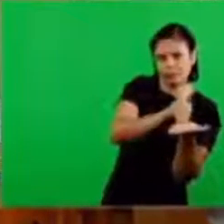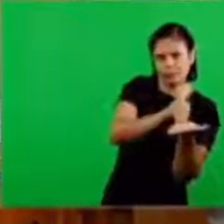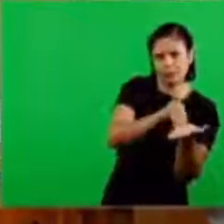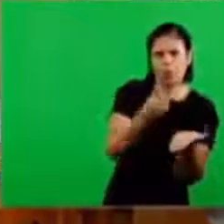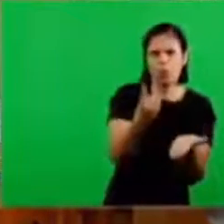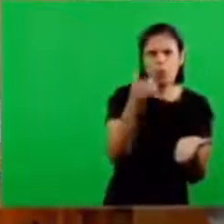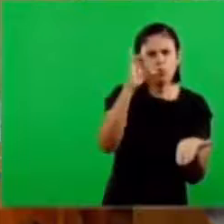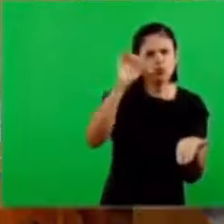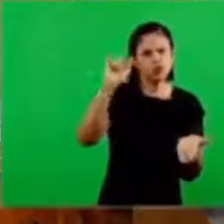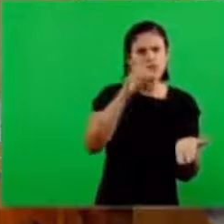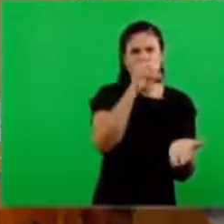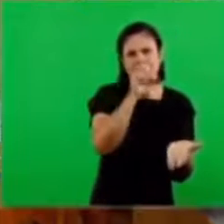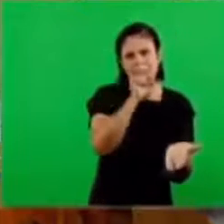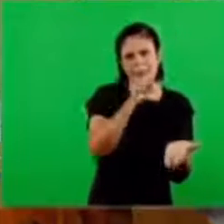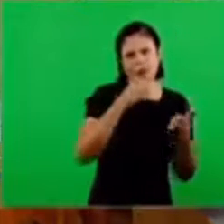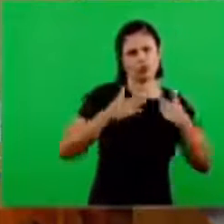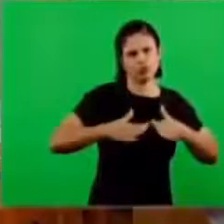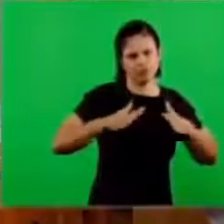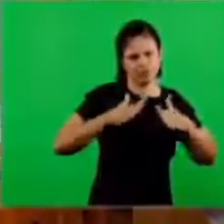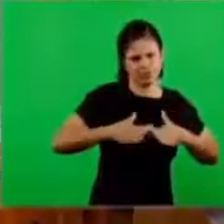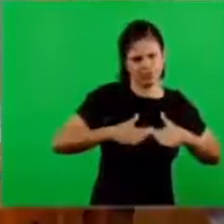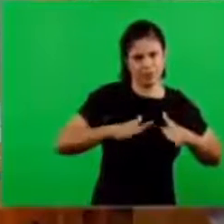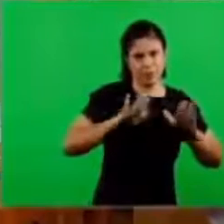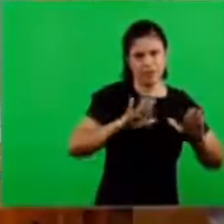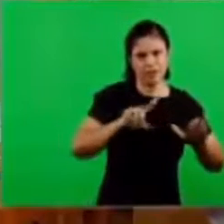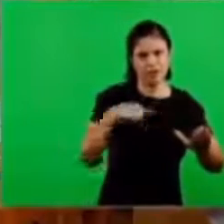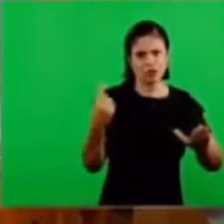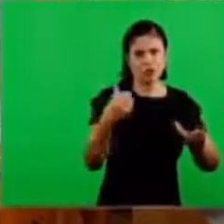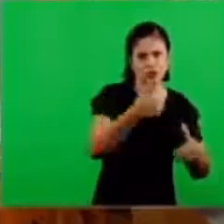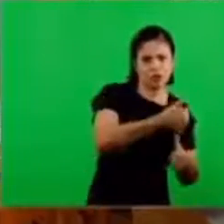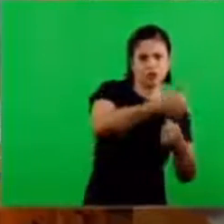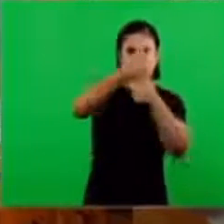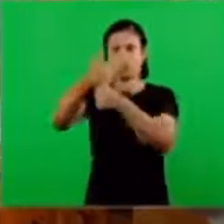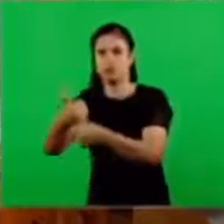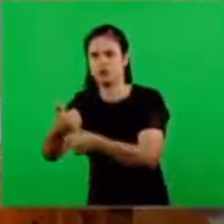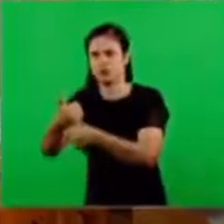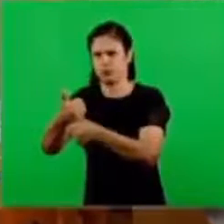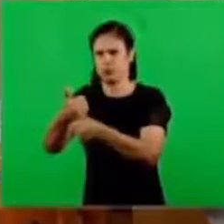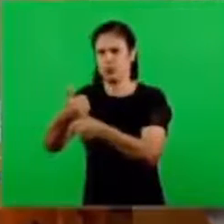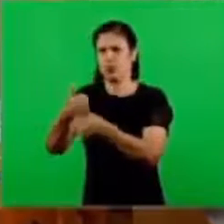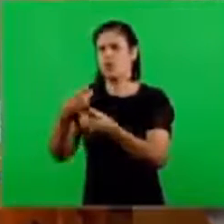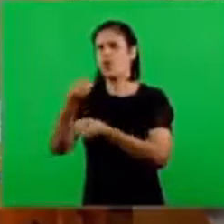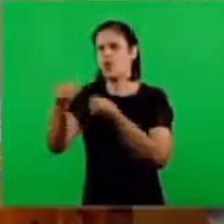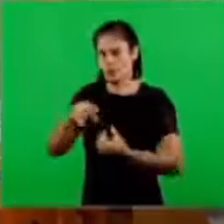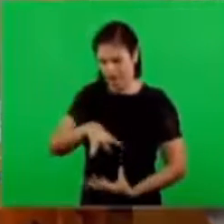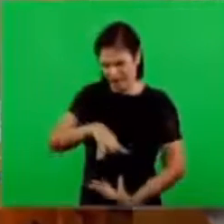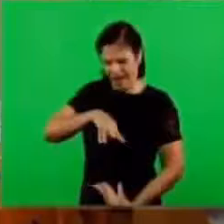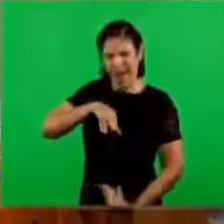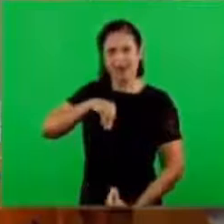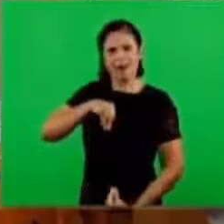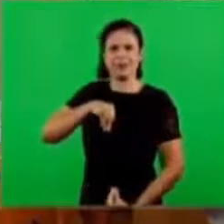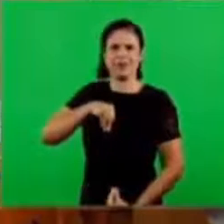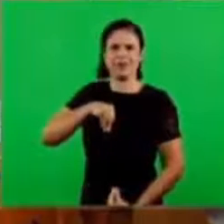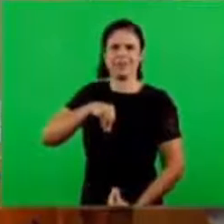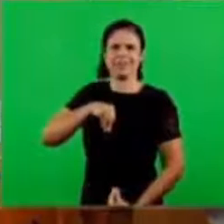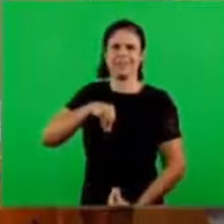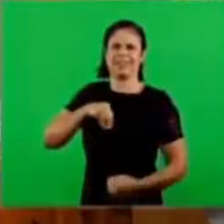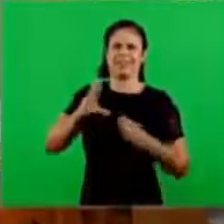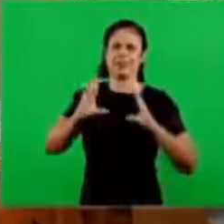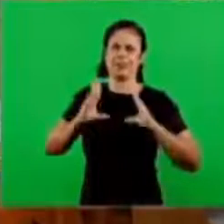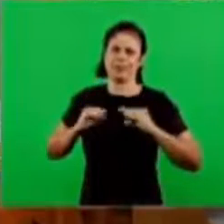the Jews as a physical rest. To us, it was a spiritual rest. Why did it change? We changed because our rest